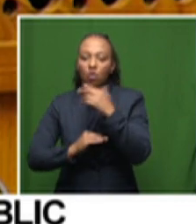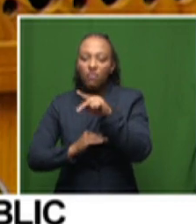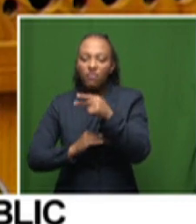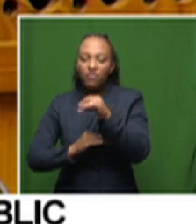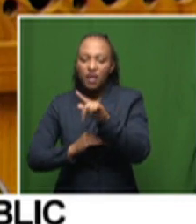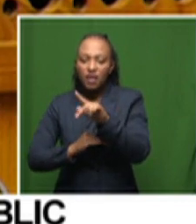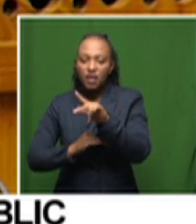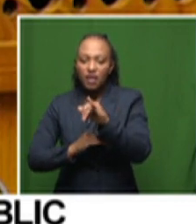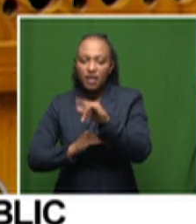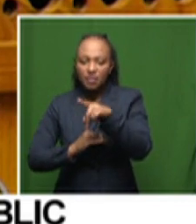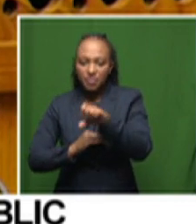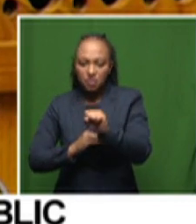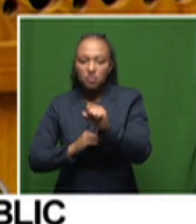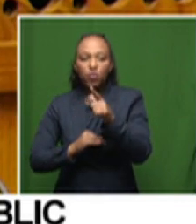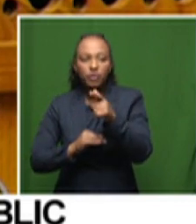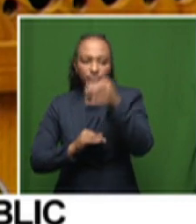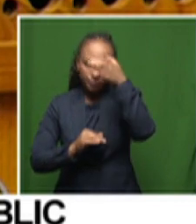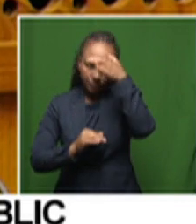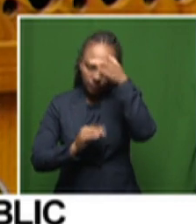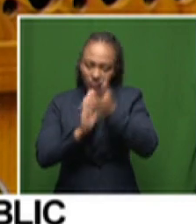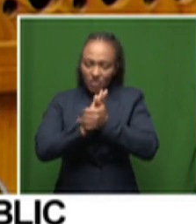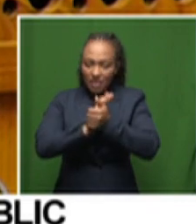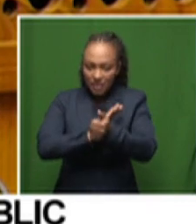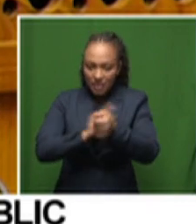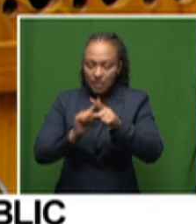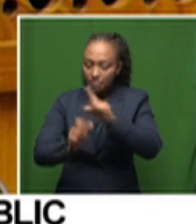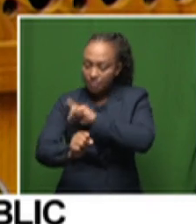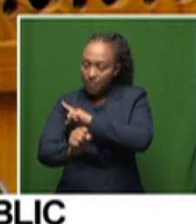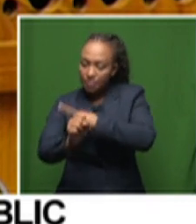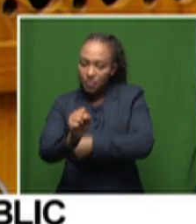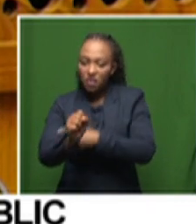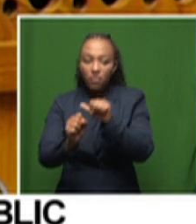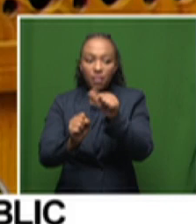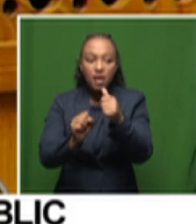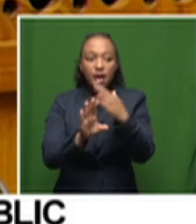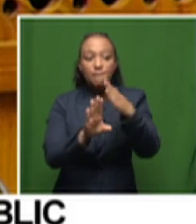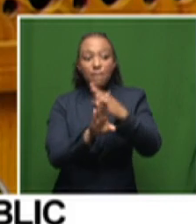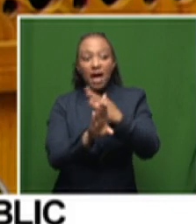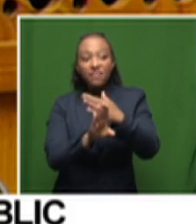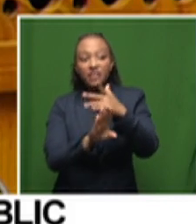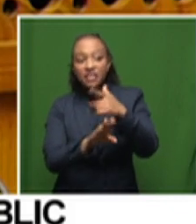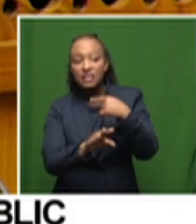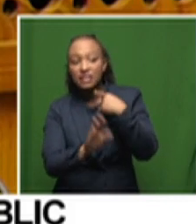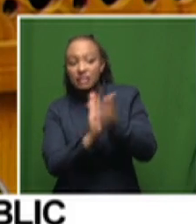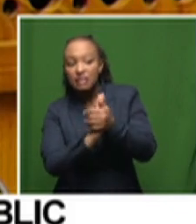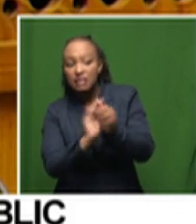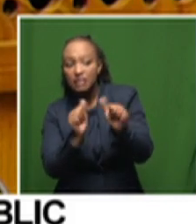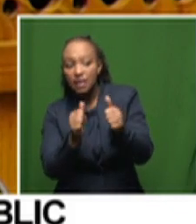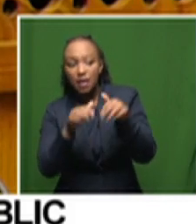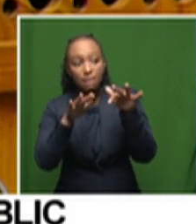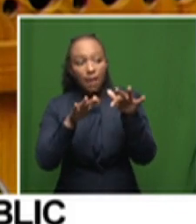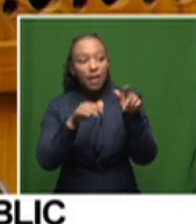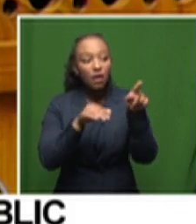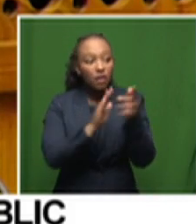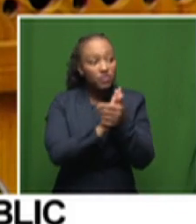draw on expertise and capacity from the private sector and the public sector as